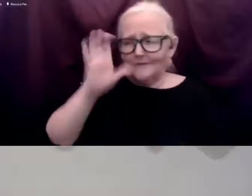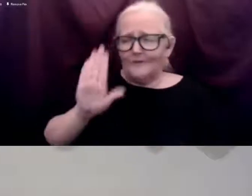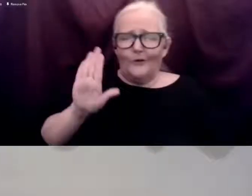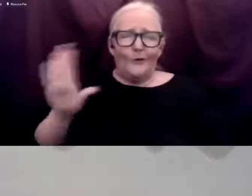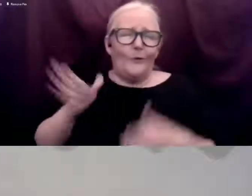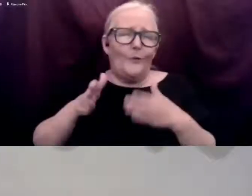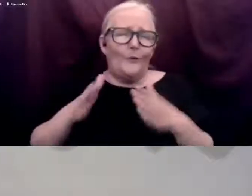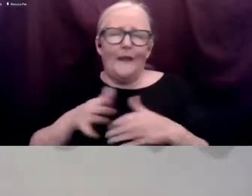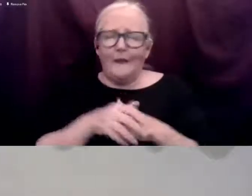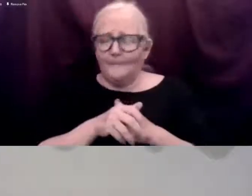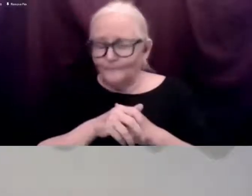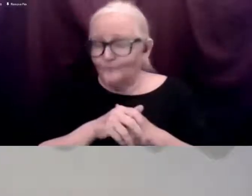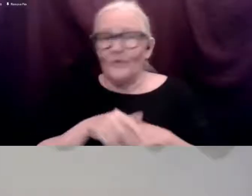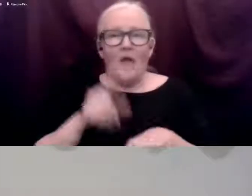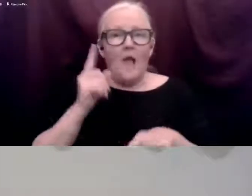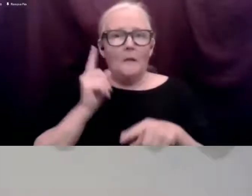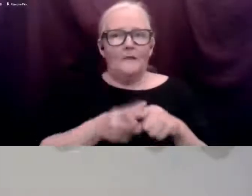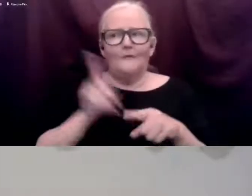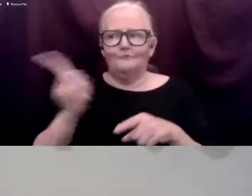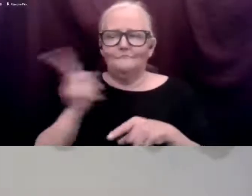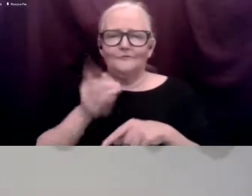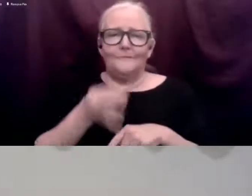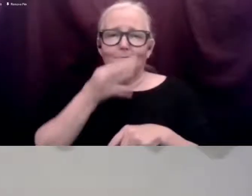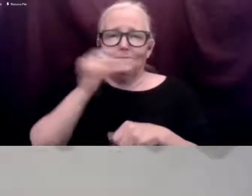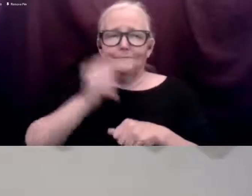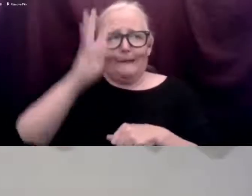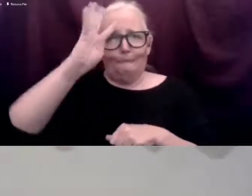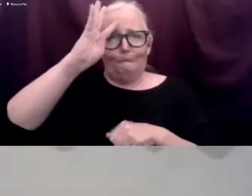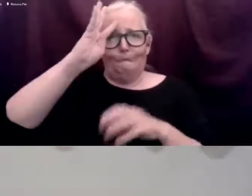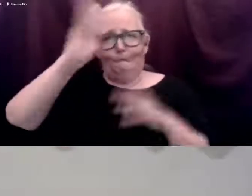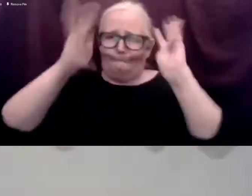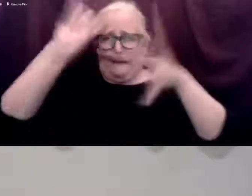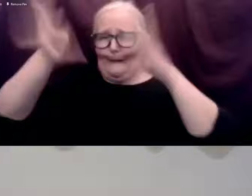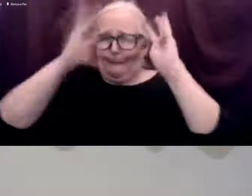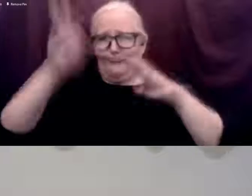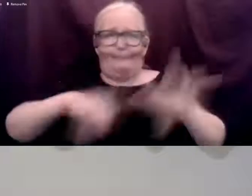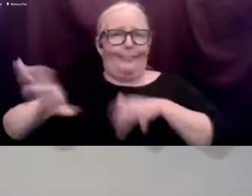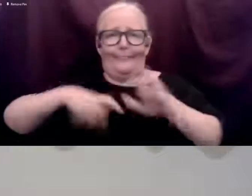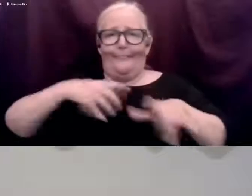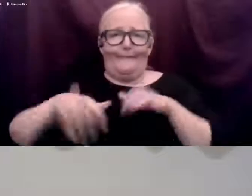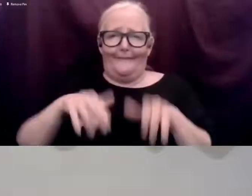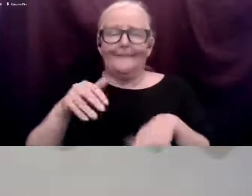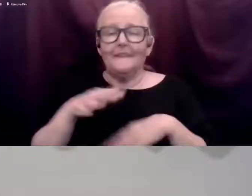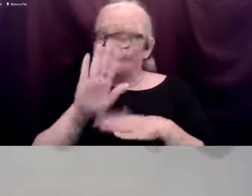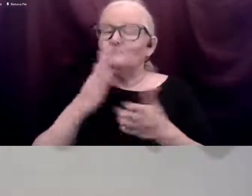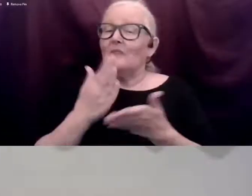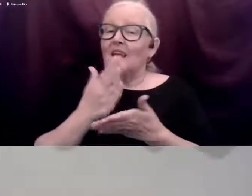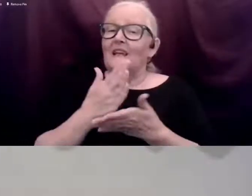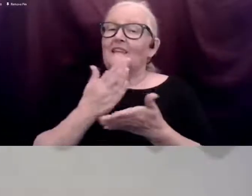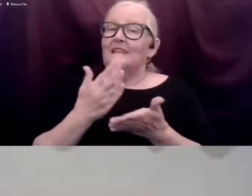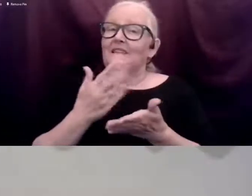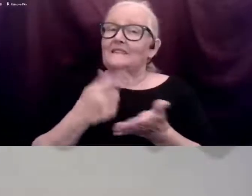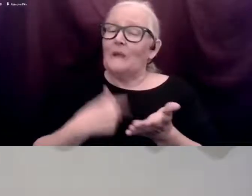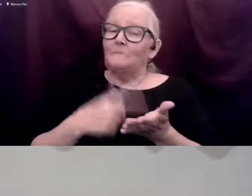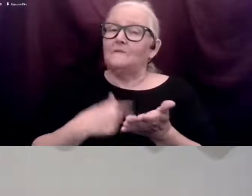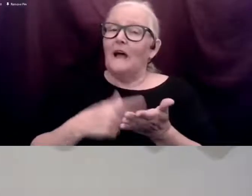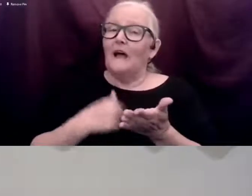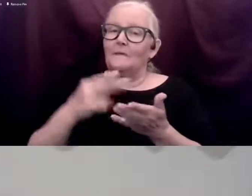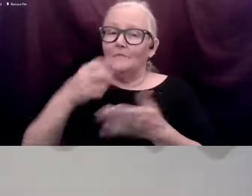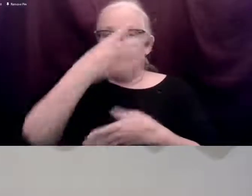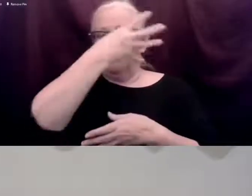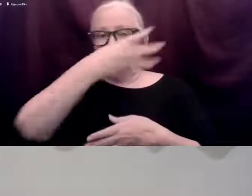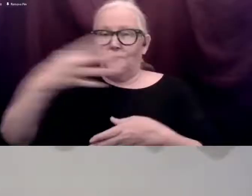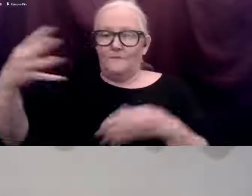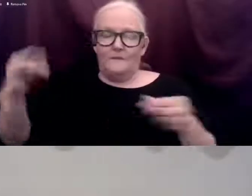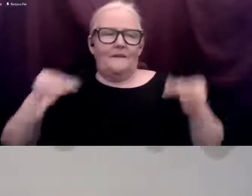ability to improvise. And some music is written in shorthand with only the melody. You'll see in some hymns that